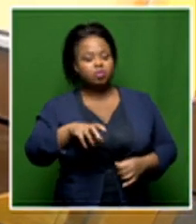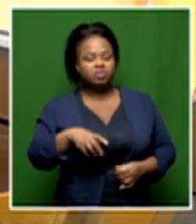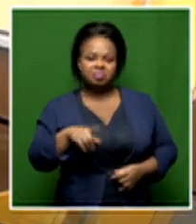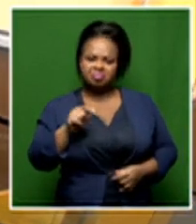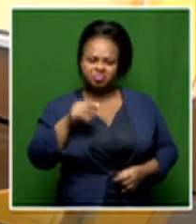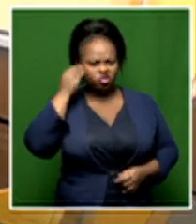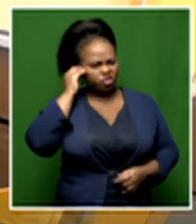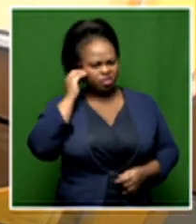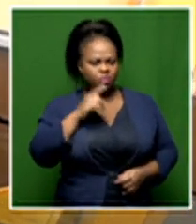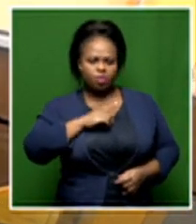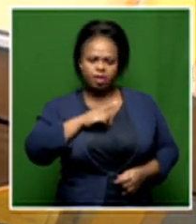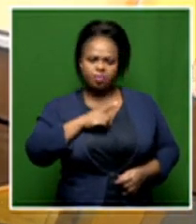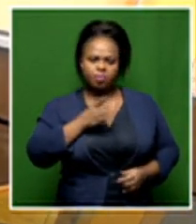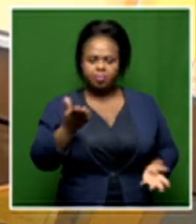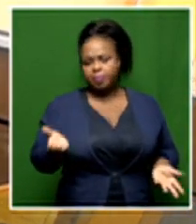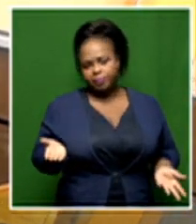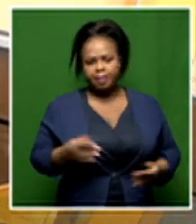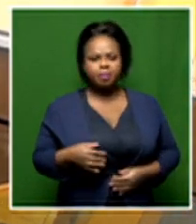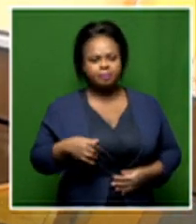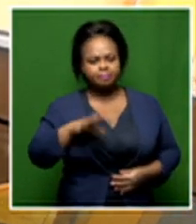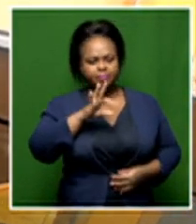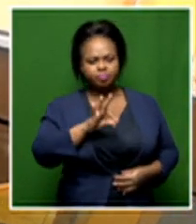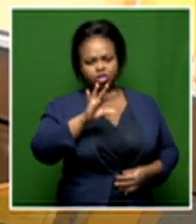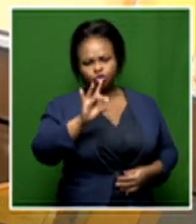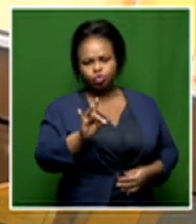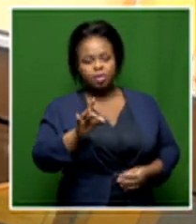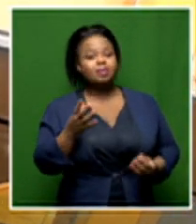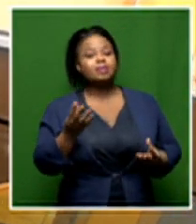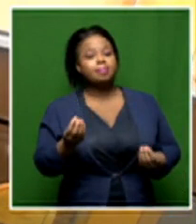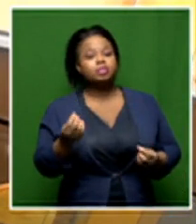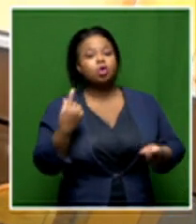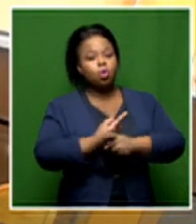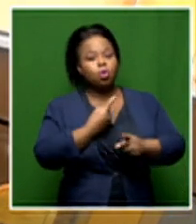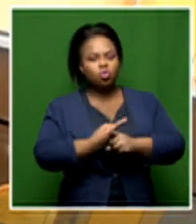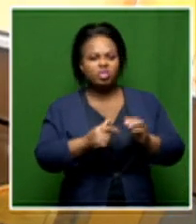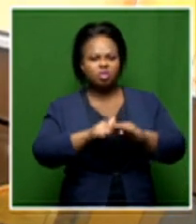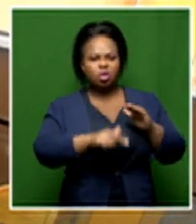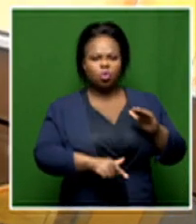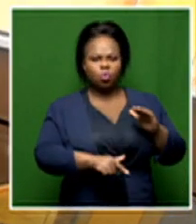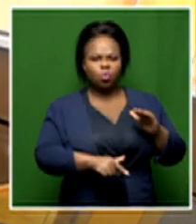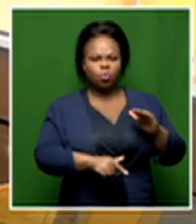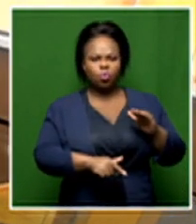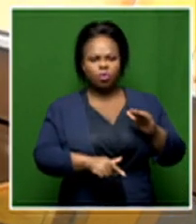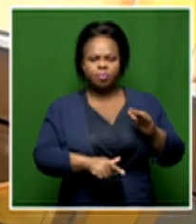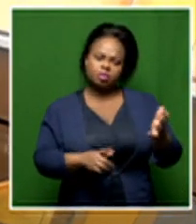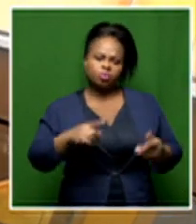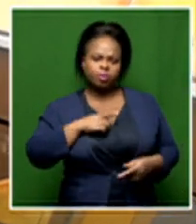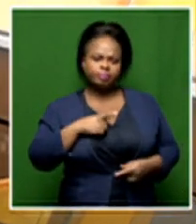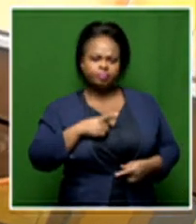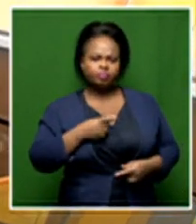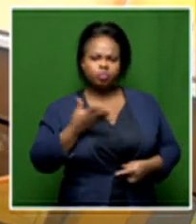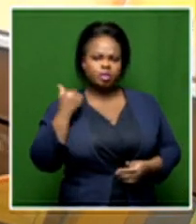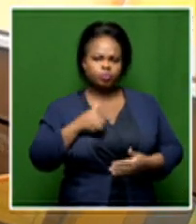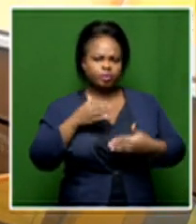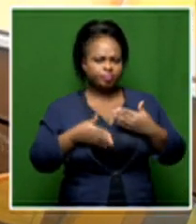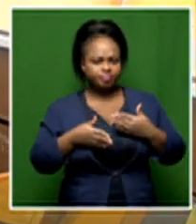interesting to note as well is for, the Monday and Tuesday figures are always a lot less. Because these are reflecting from the